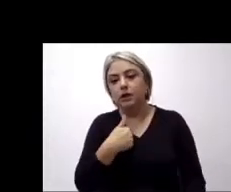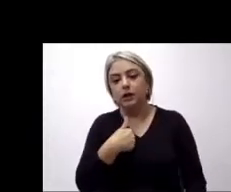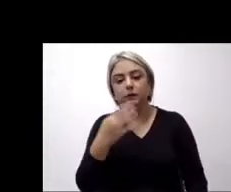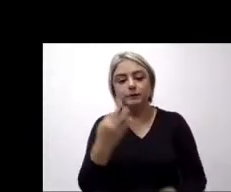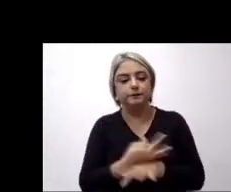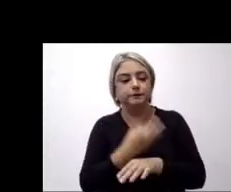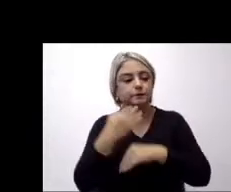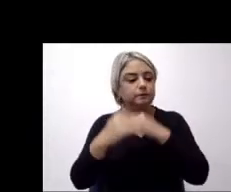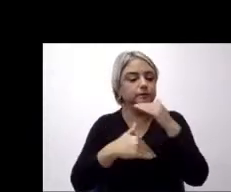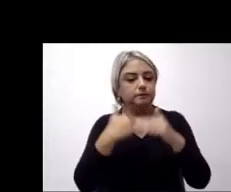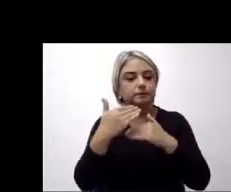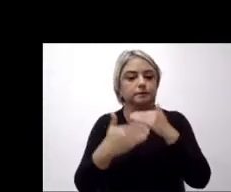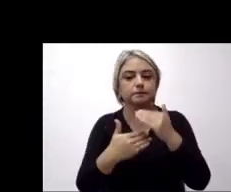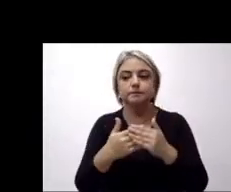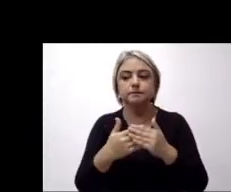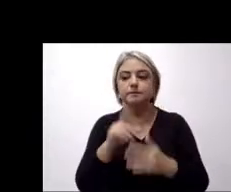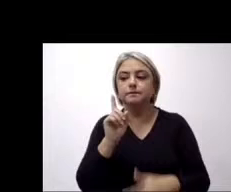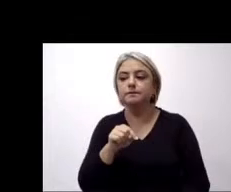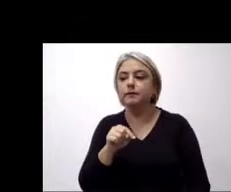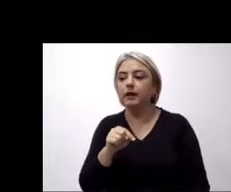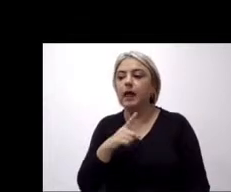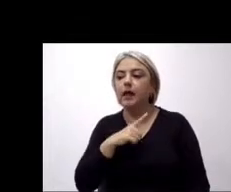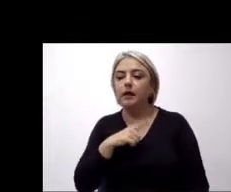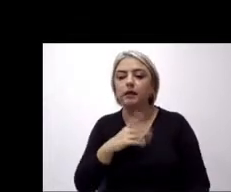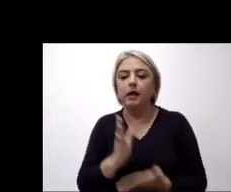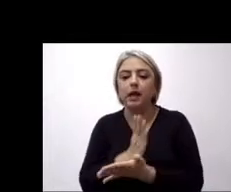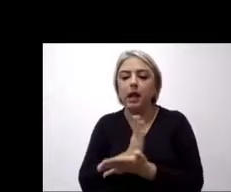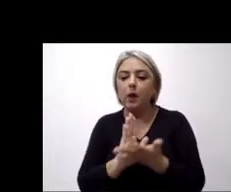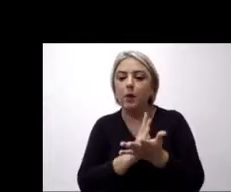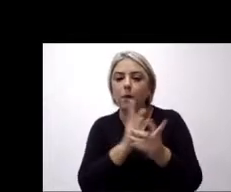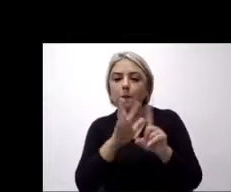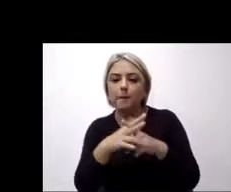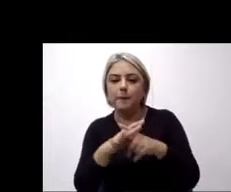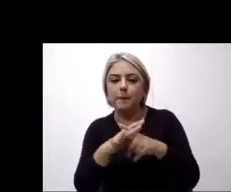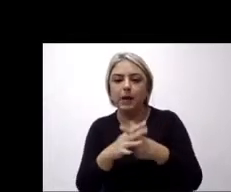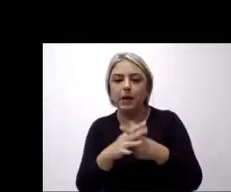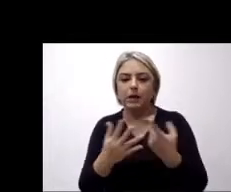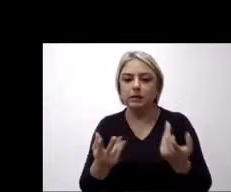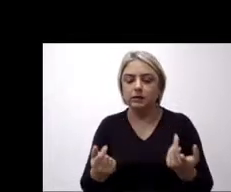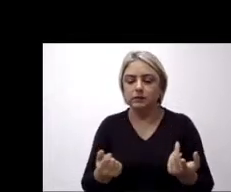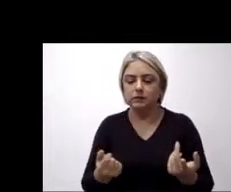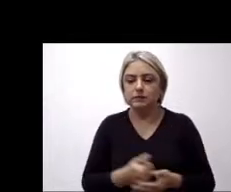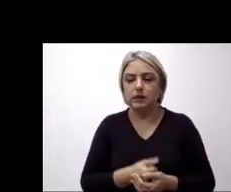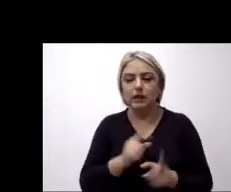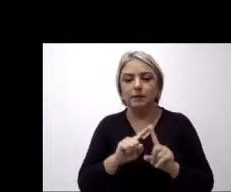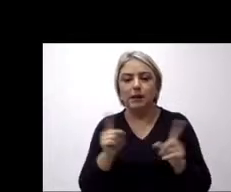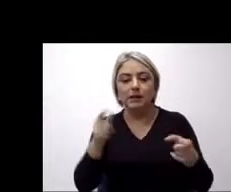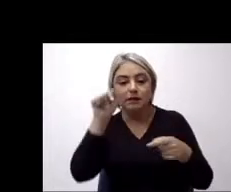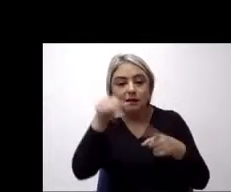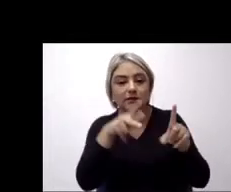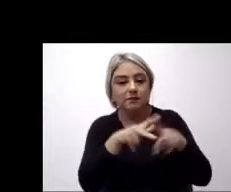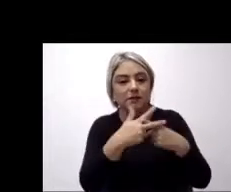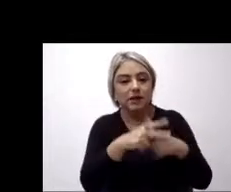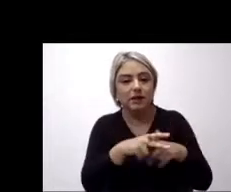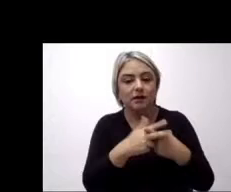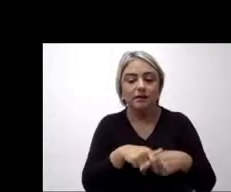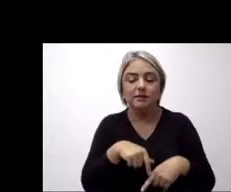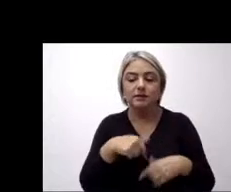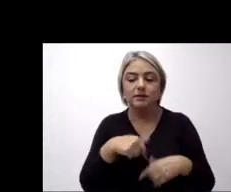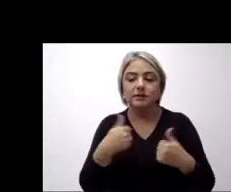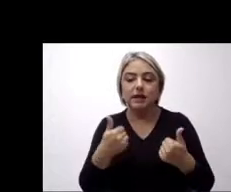some mechanism, but this mechanism is probably at under level. What I mean by this